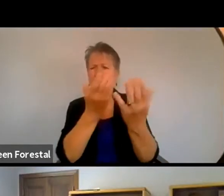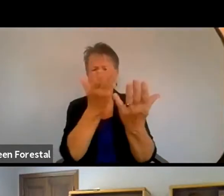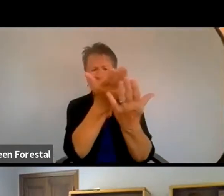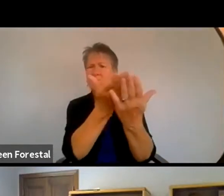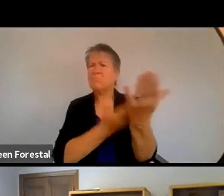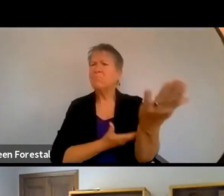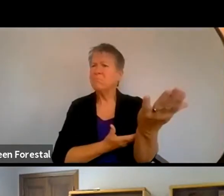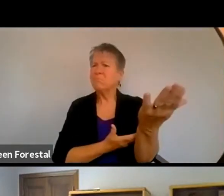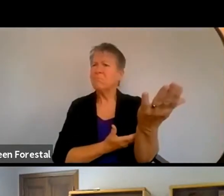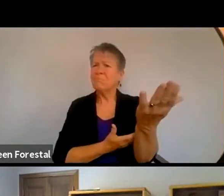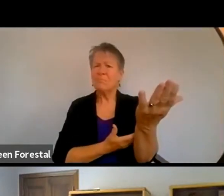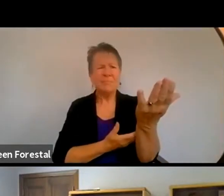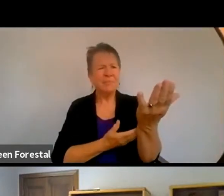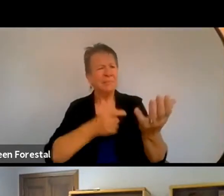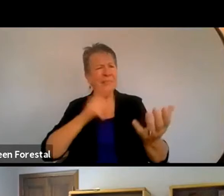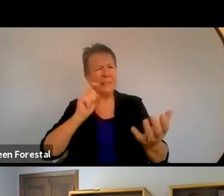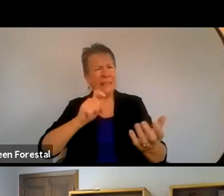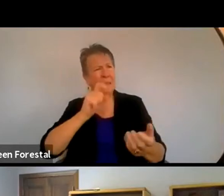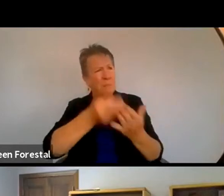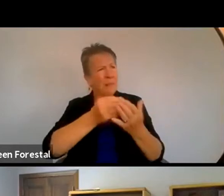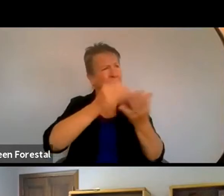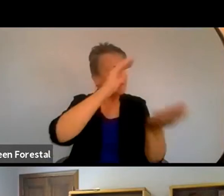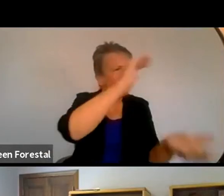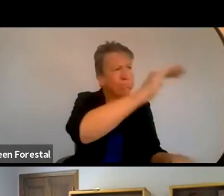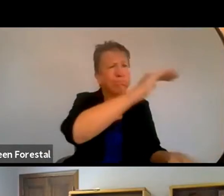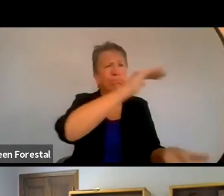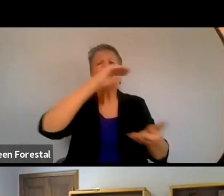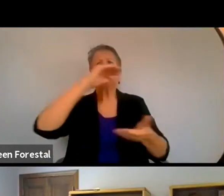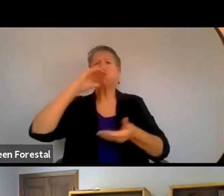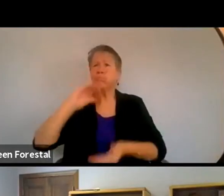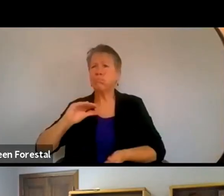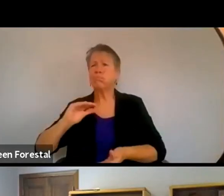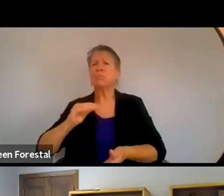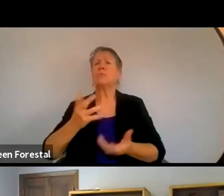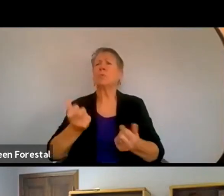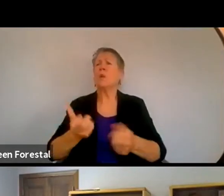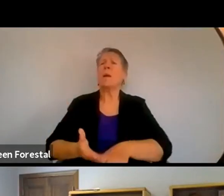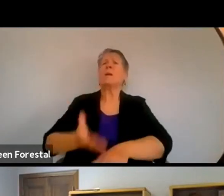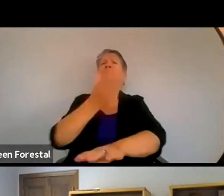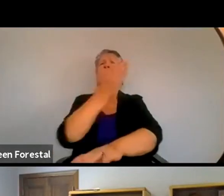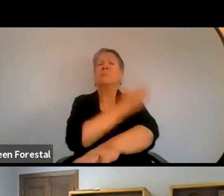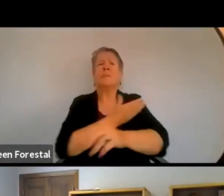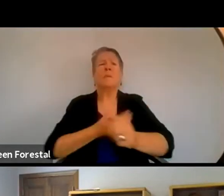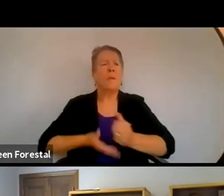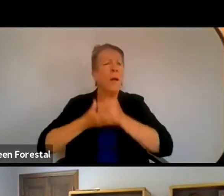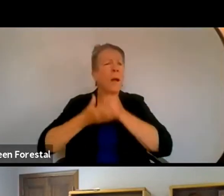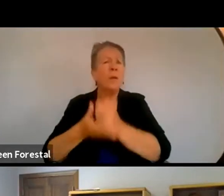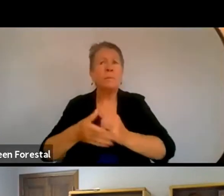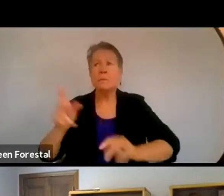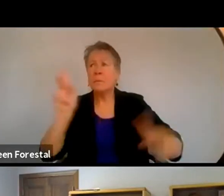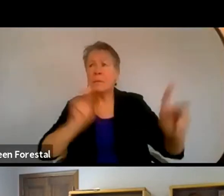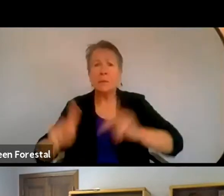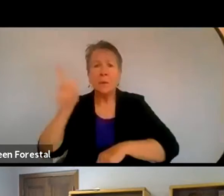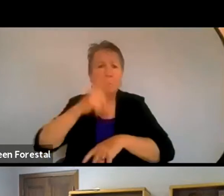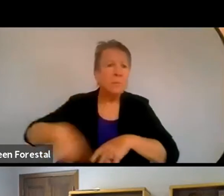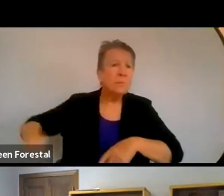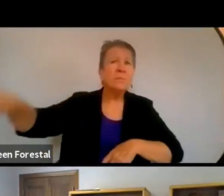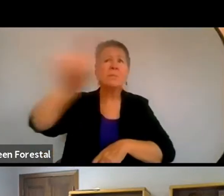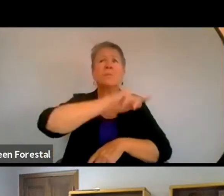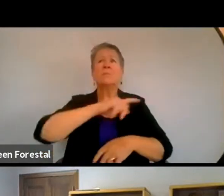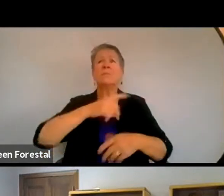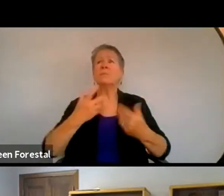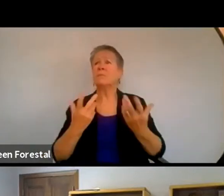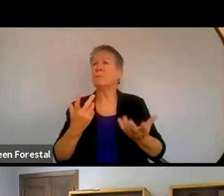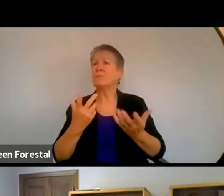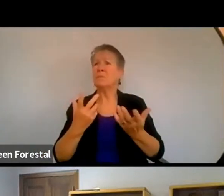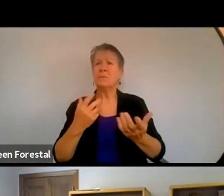immediate impact. I don't know for the life of me, regardless of what party you're in, why you don't think that's a good thing. As I've mentioned many times, I'll leave you with